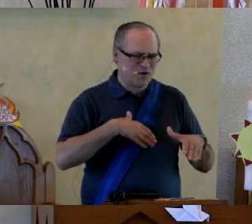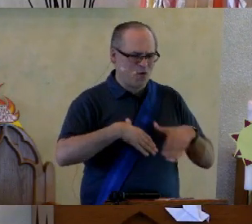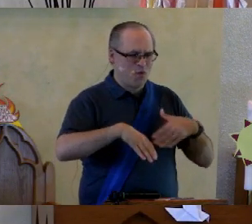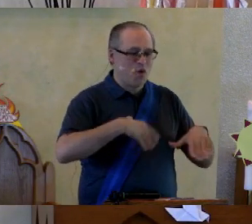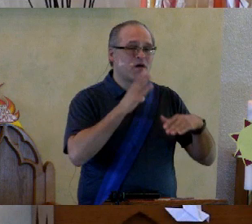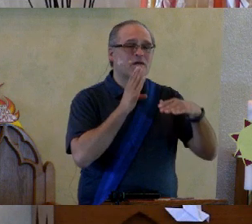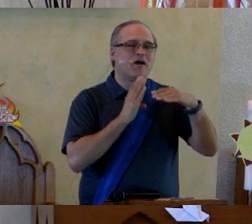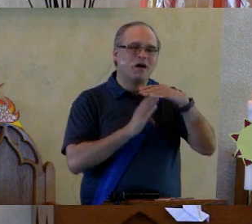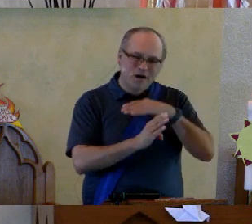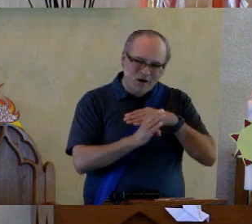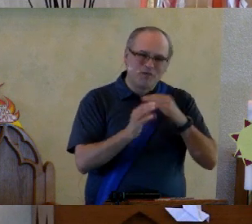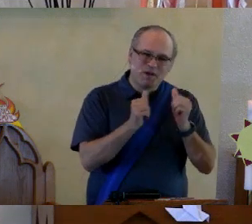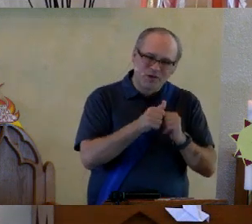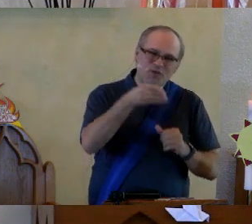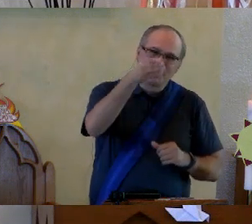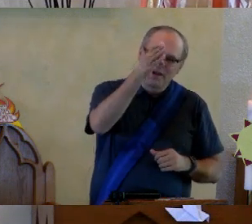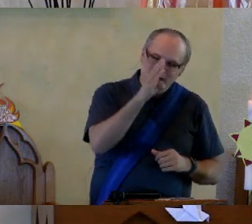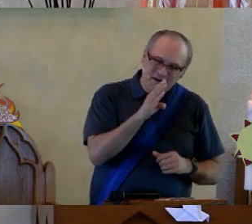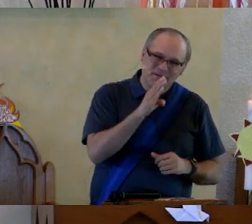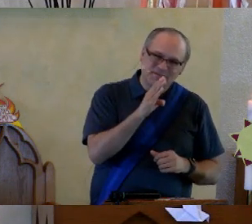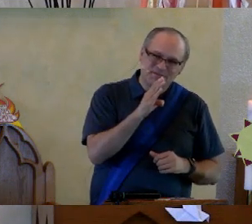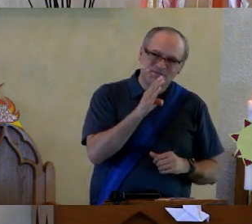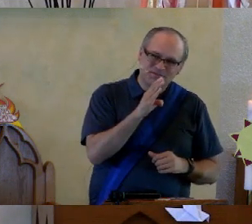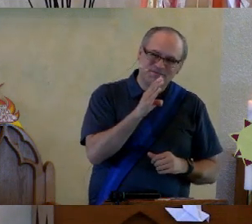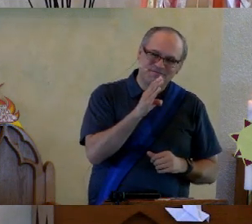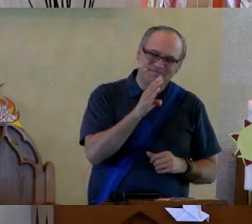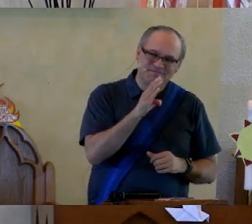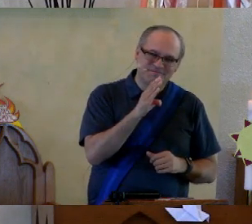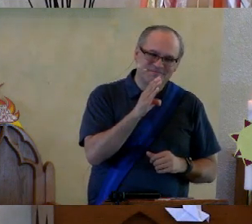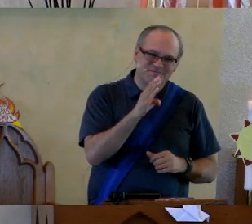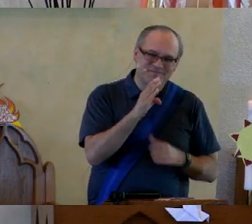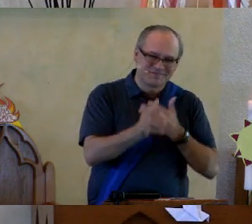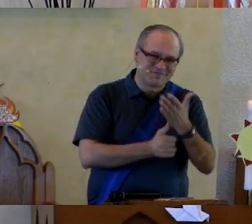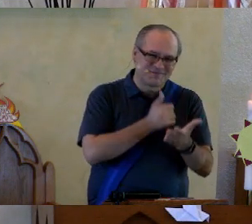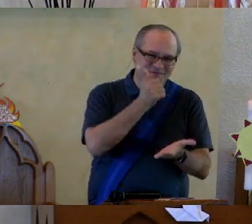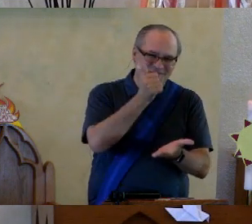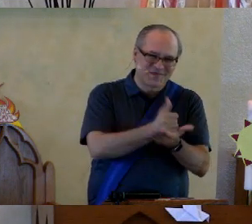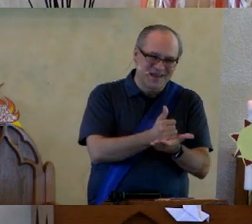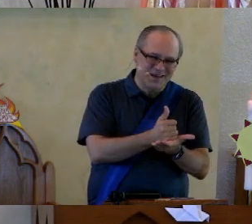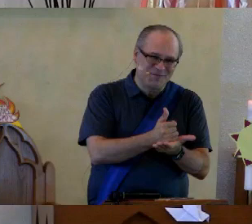humbly with God. Amen.